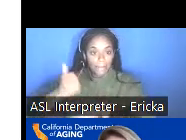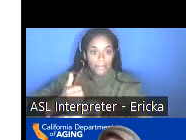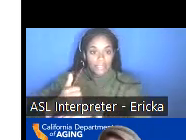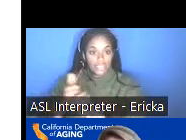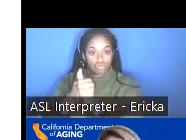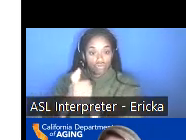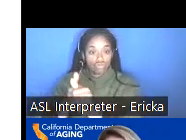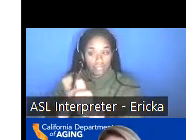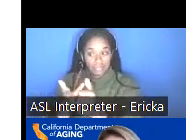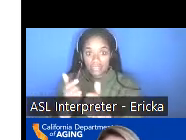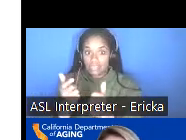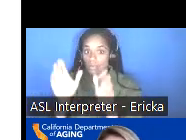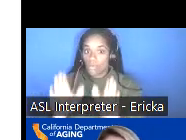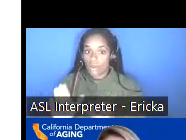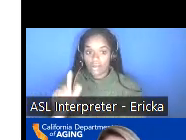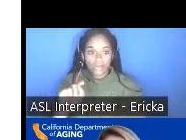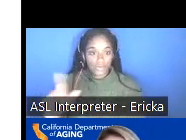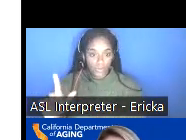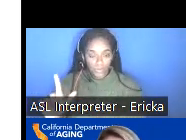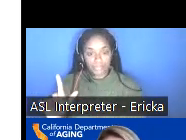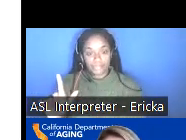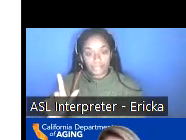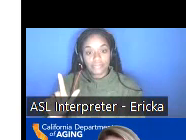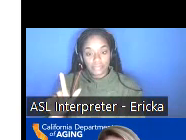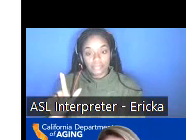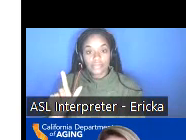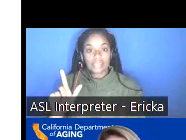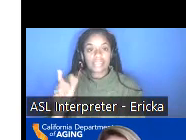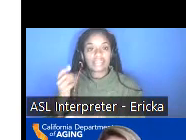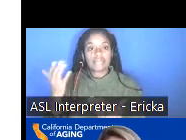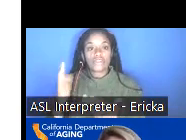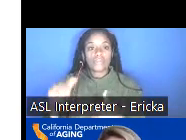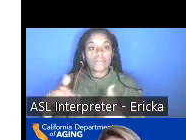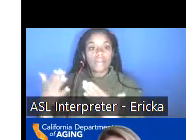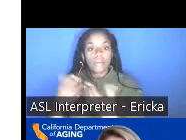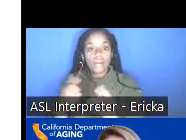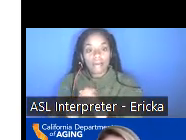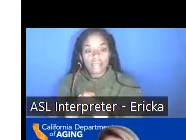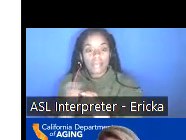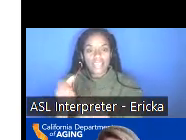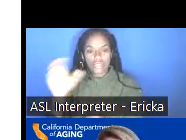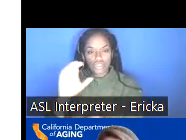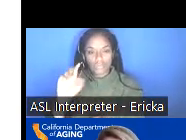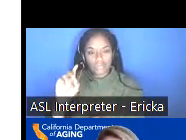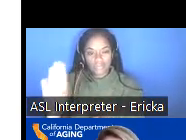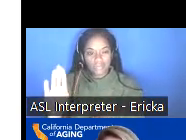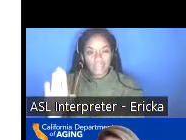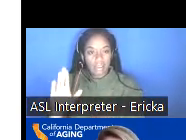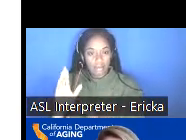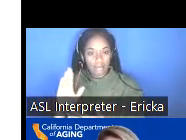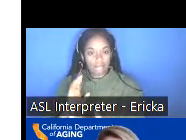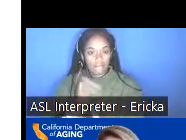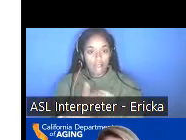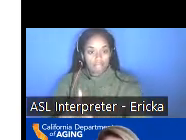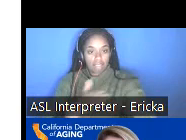a wonderful new tool that we have to provide you with updates and a searchable database of our progress on